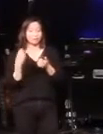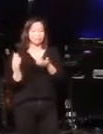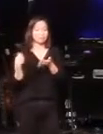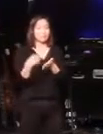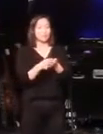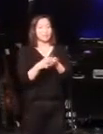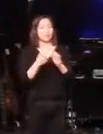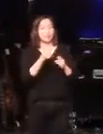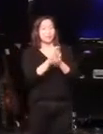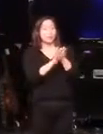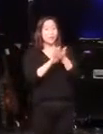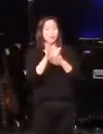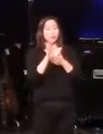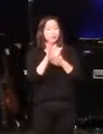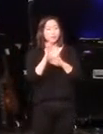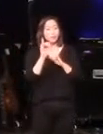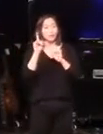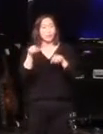scholarships.